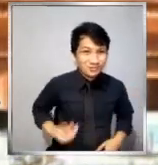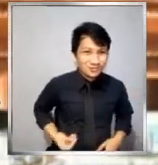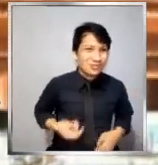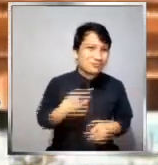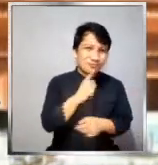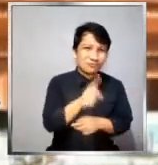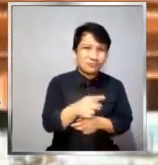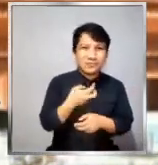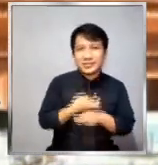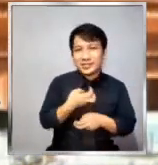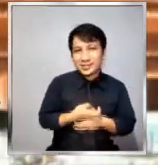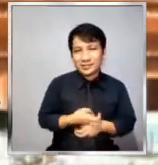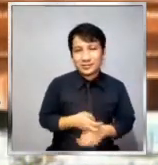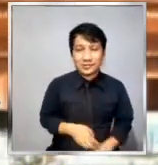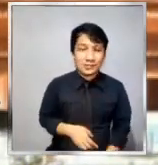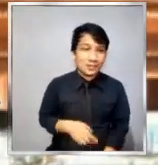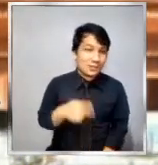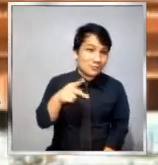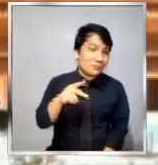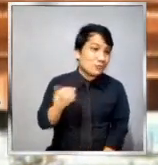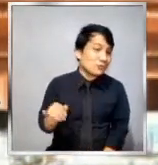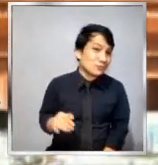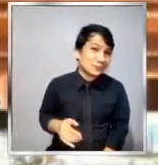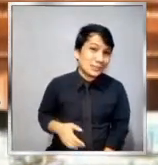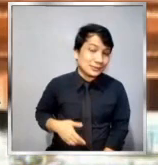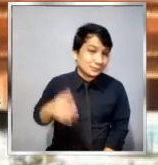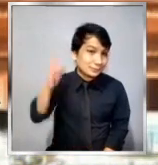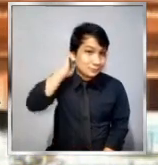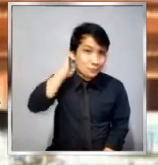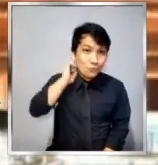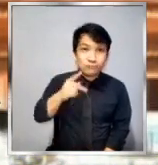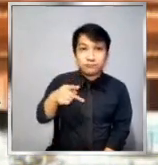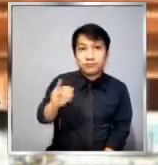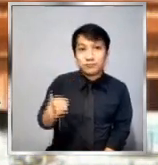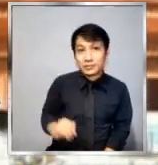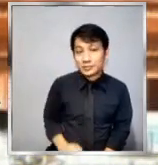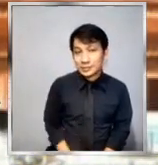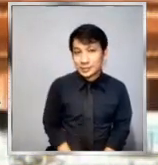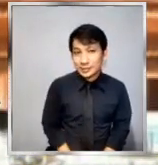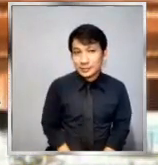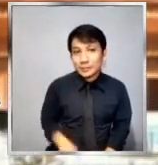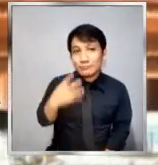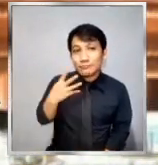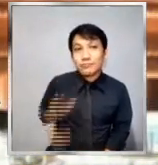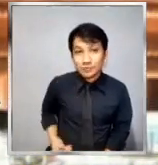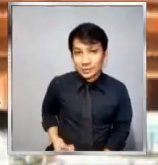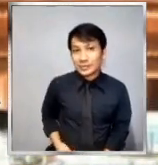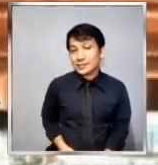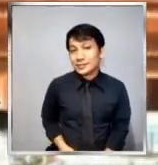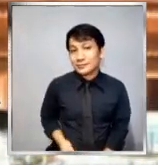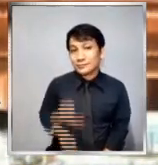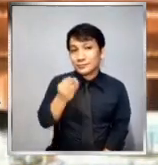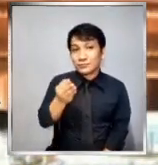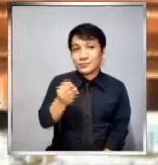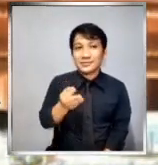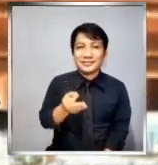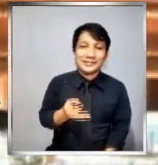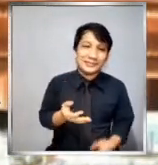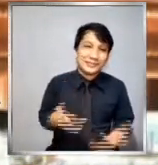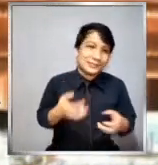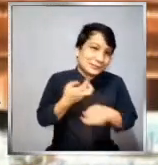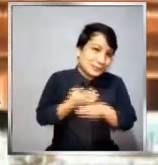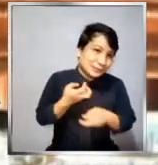putang inang ano kang kawatan. That's it's a very hard thing to swallow.